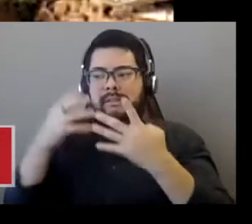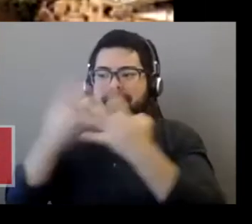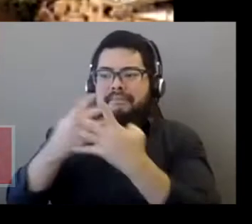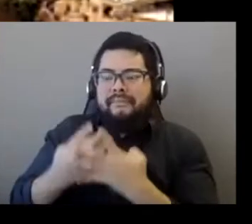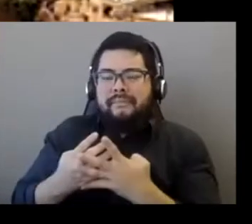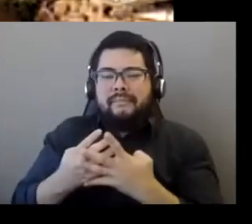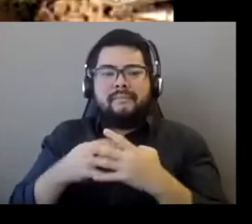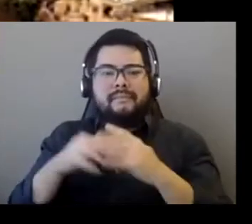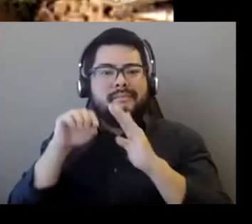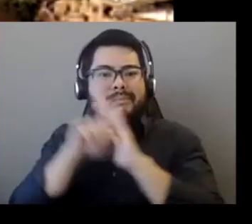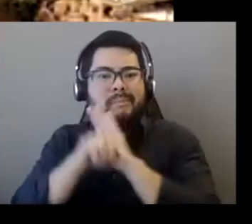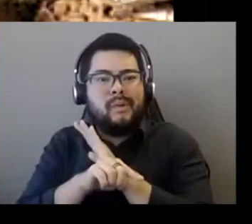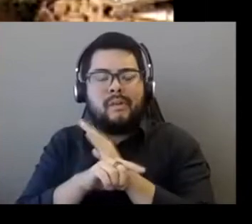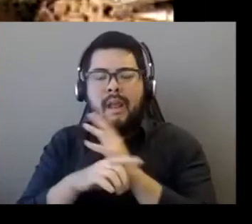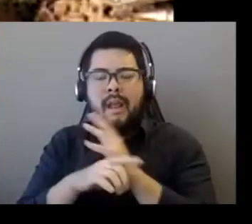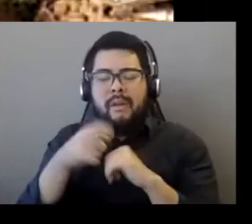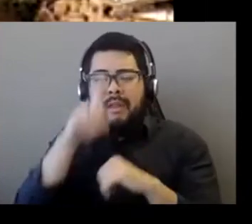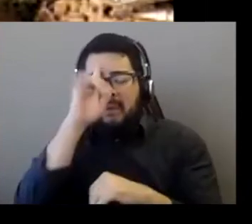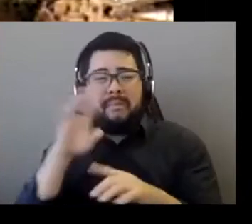murders.